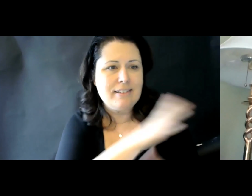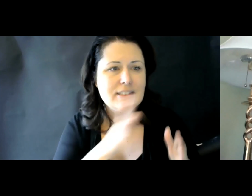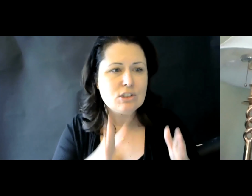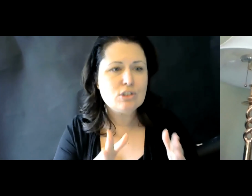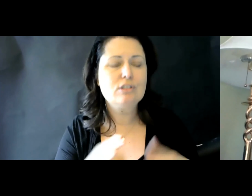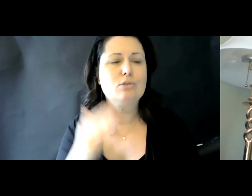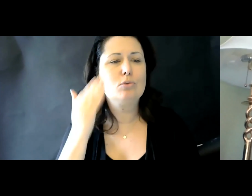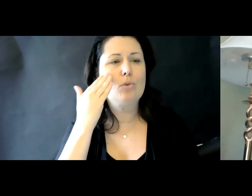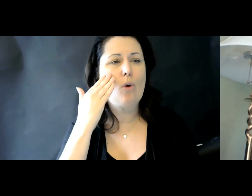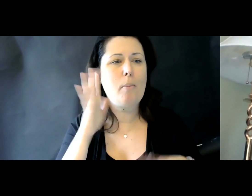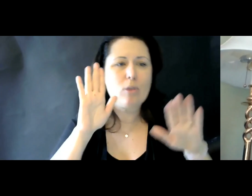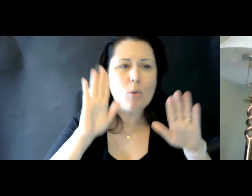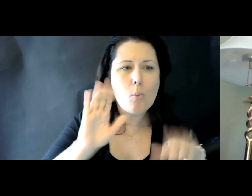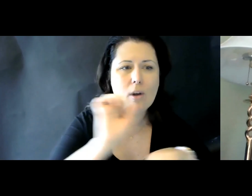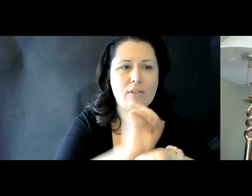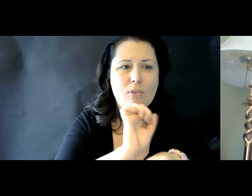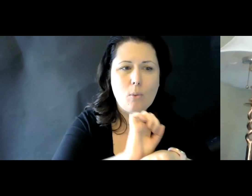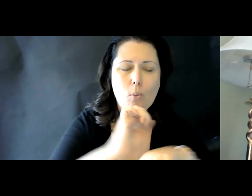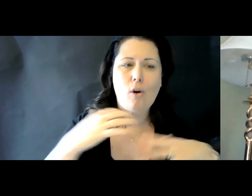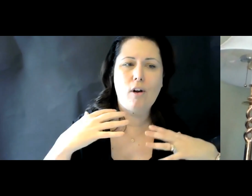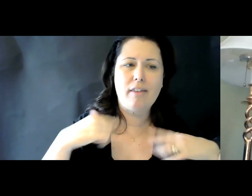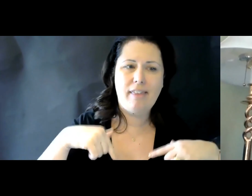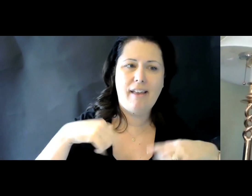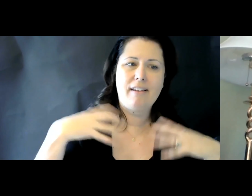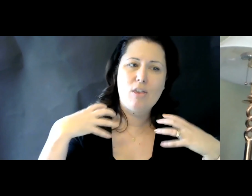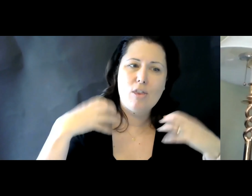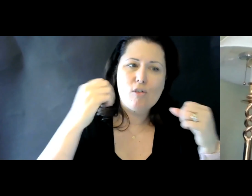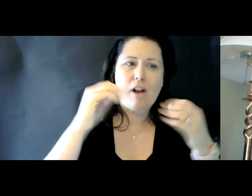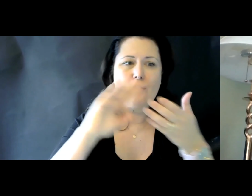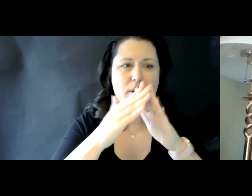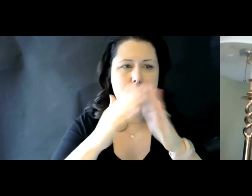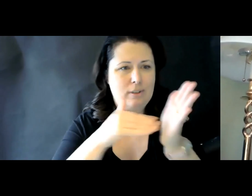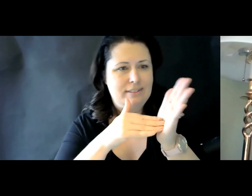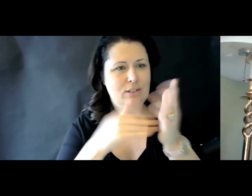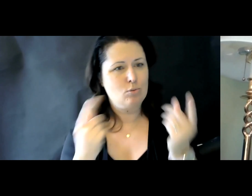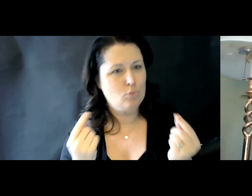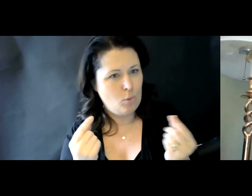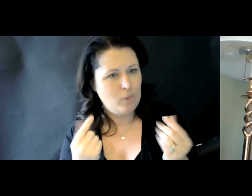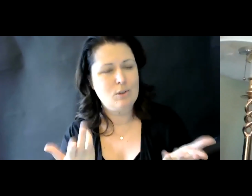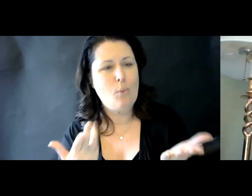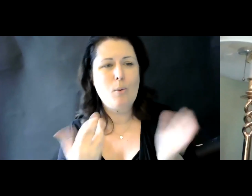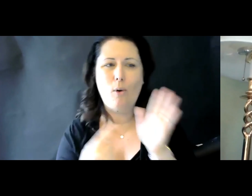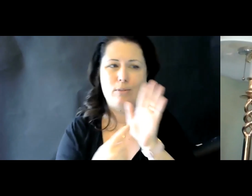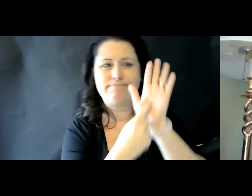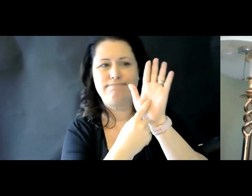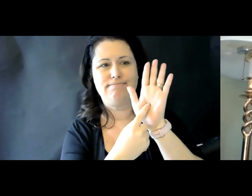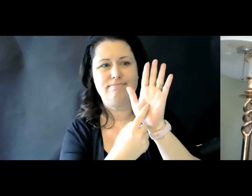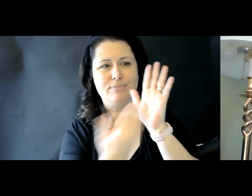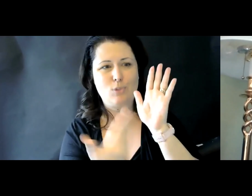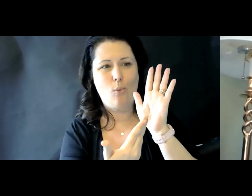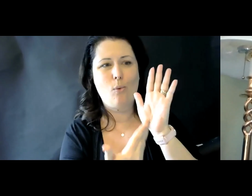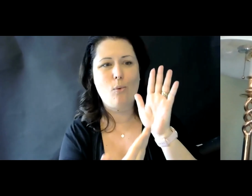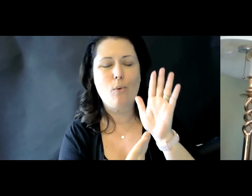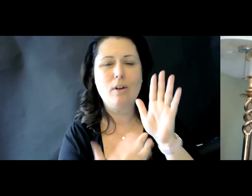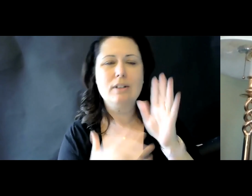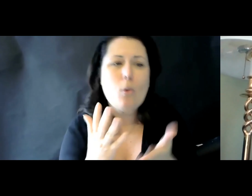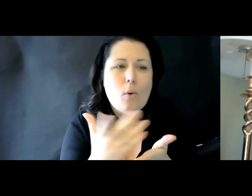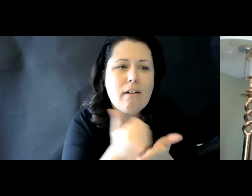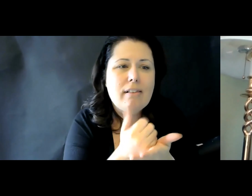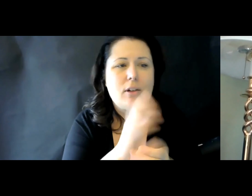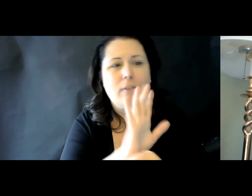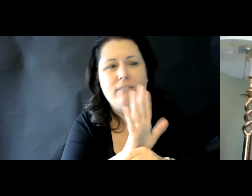the great work that recovery community centers are doing. And we want to use this forum to really highlight that great work. We also are collecting videos, like 3 to